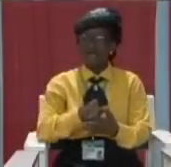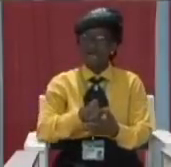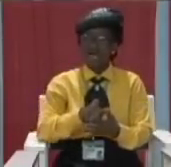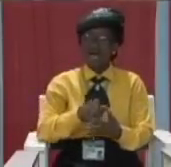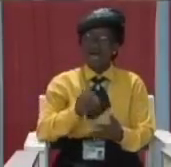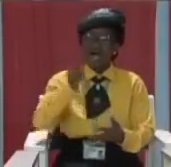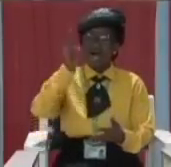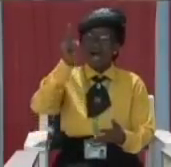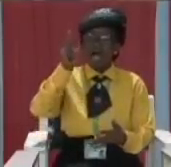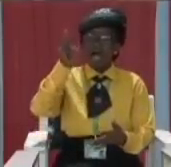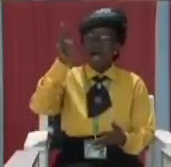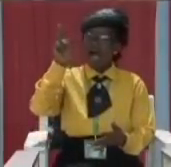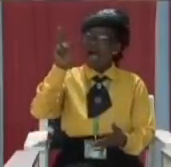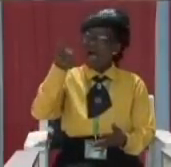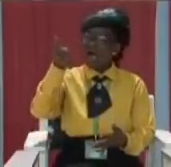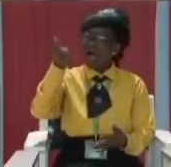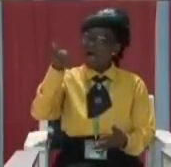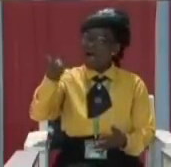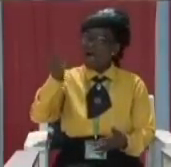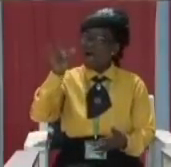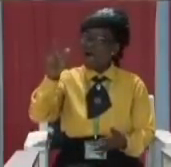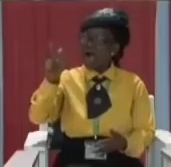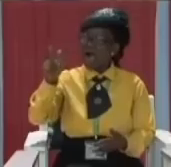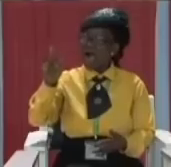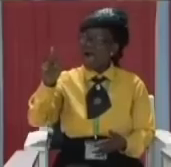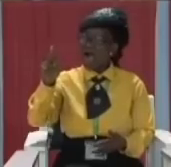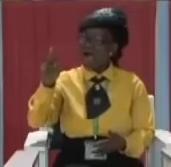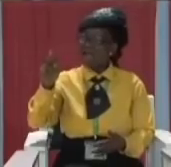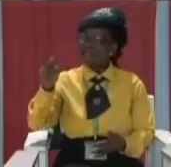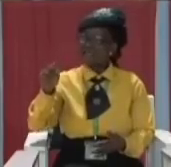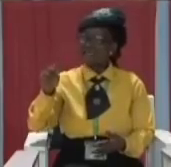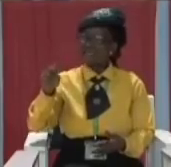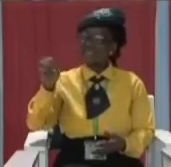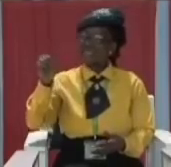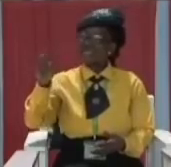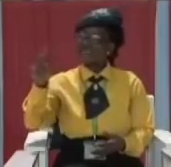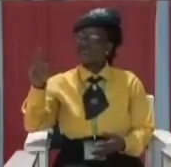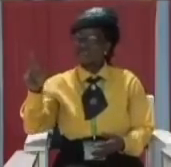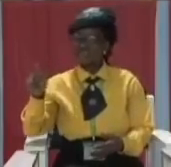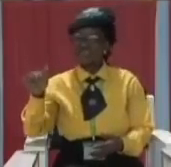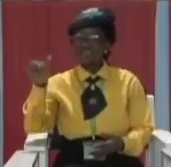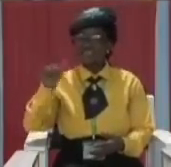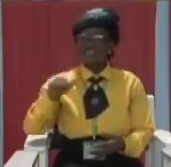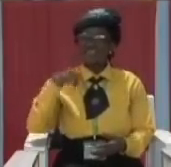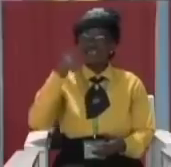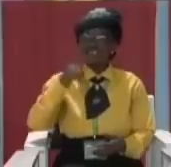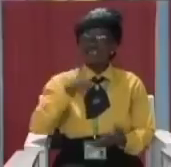And they say it's more serious than Omicron.